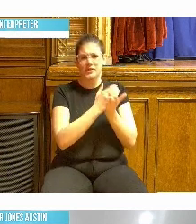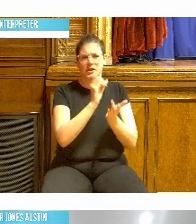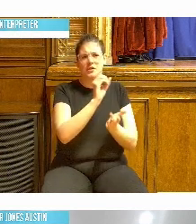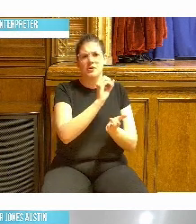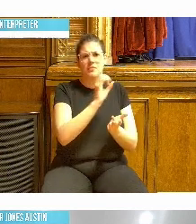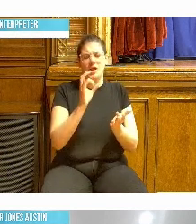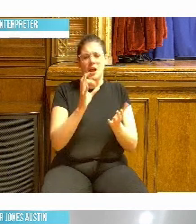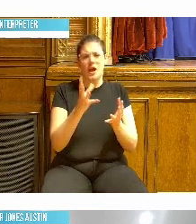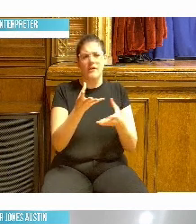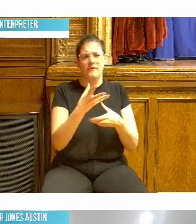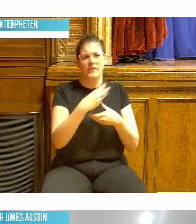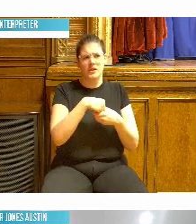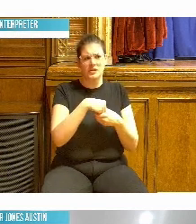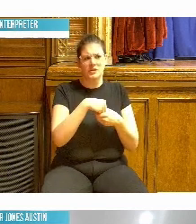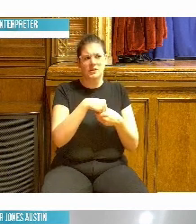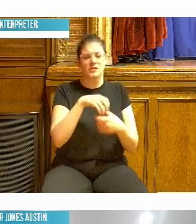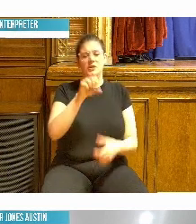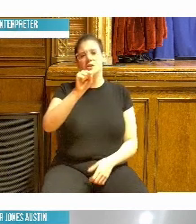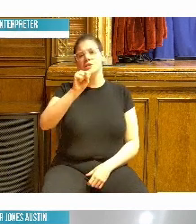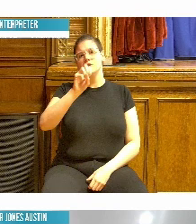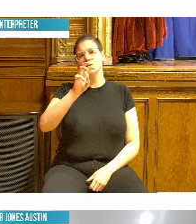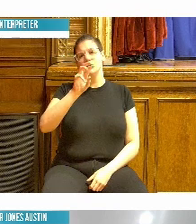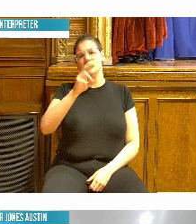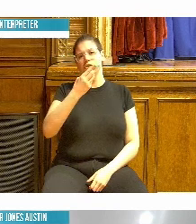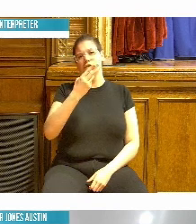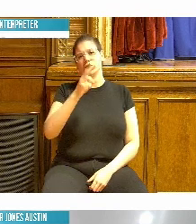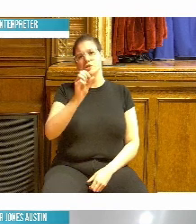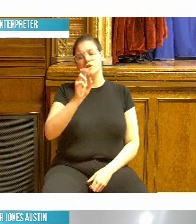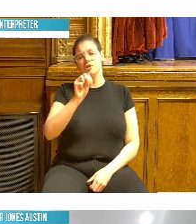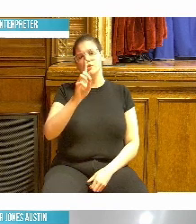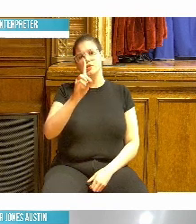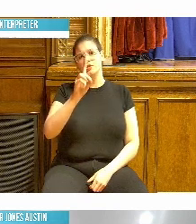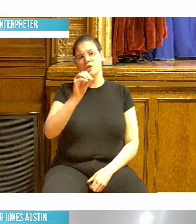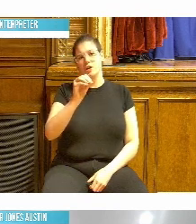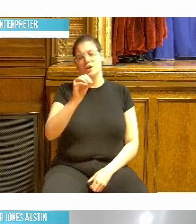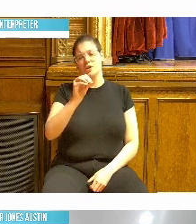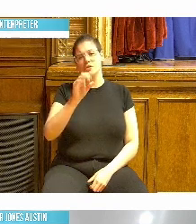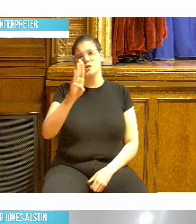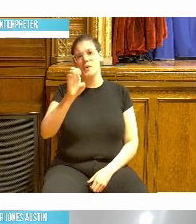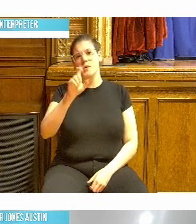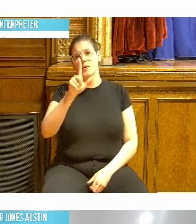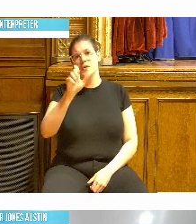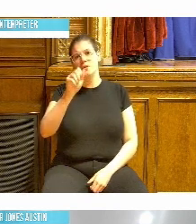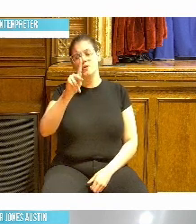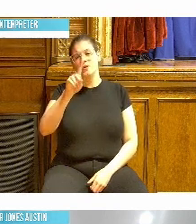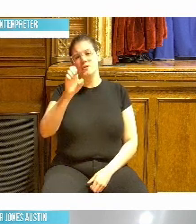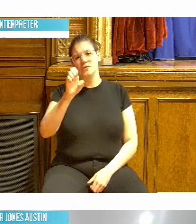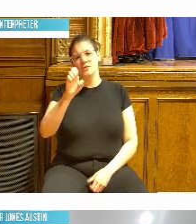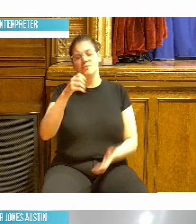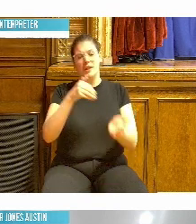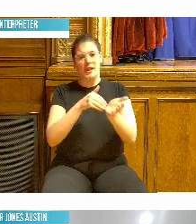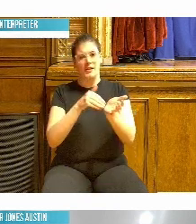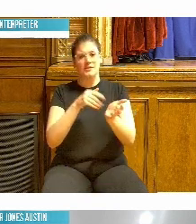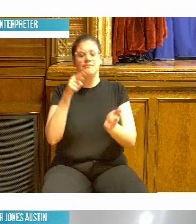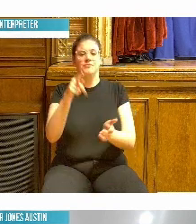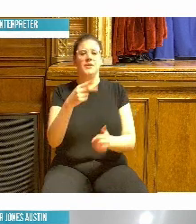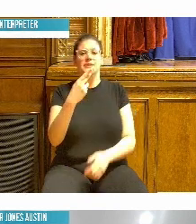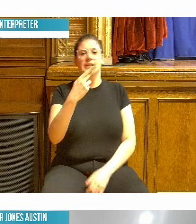Dr. Shango Blake, you can Google Dr. Shango Blake. He is called a hip-hop